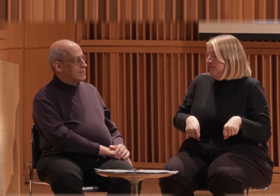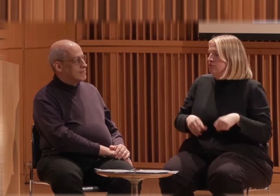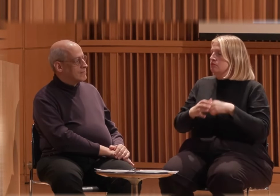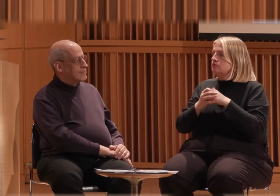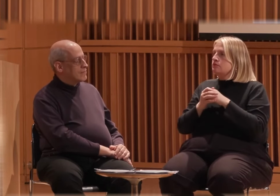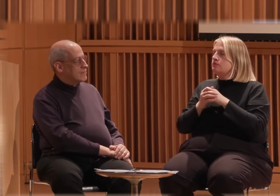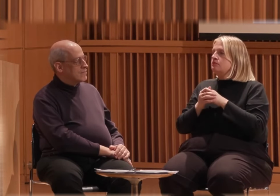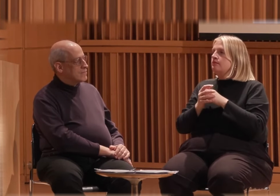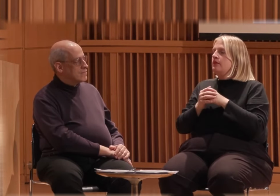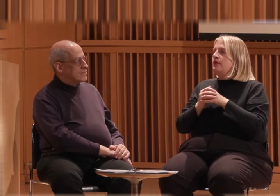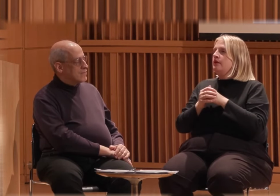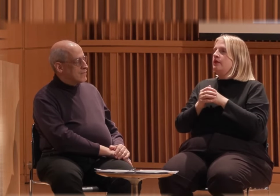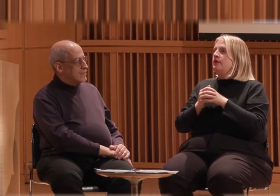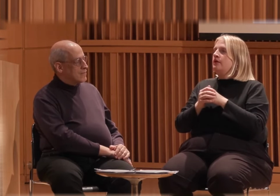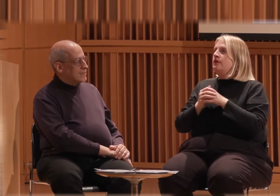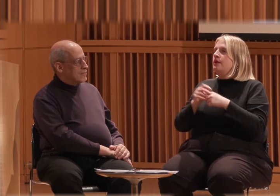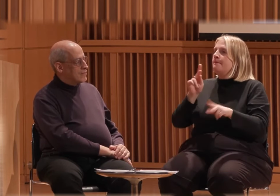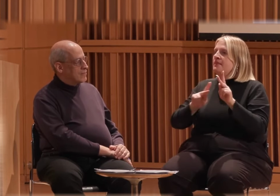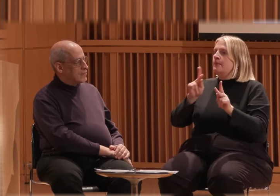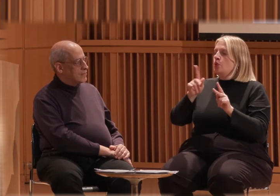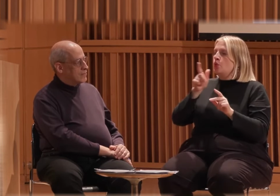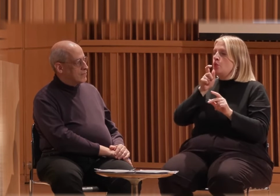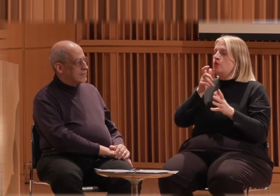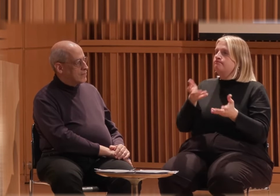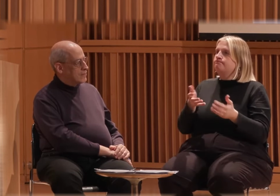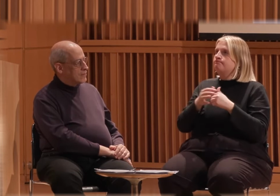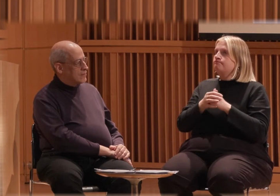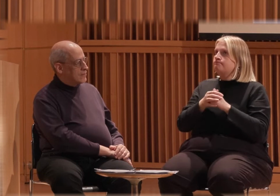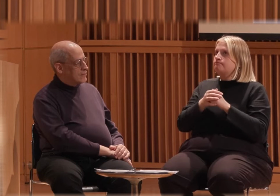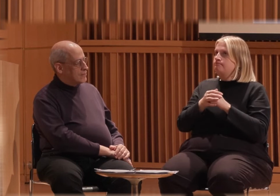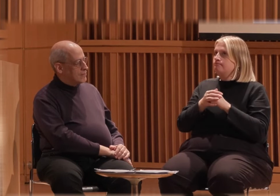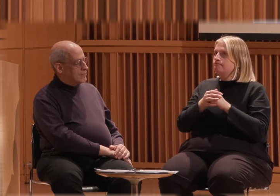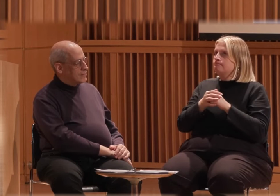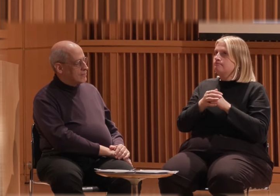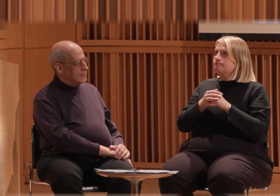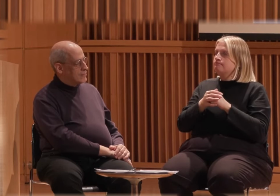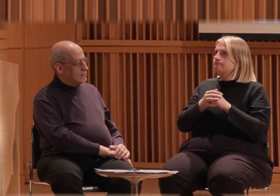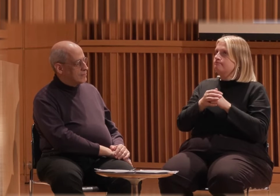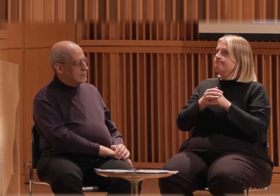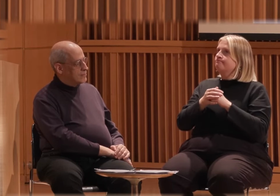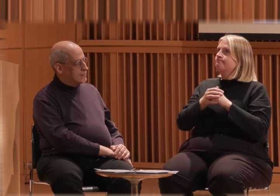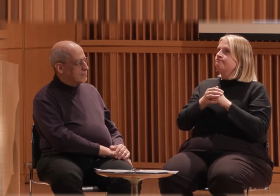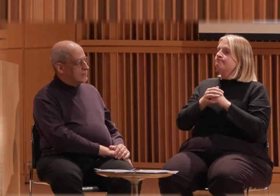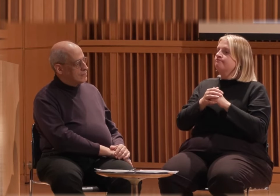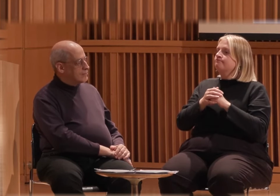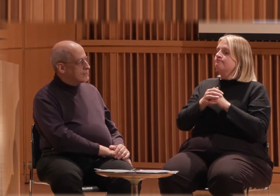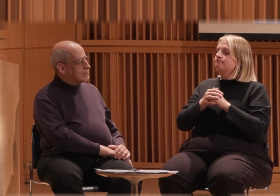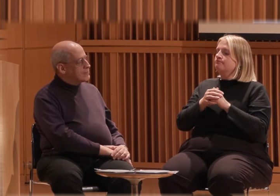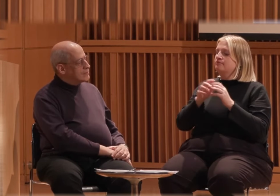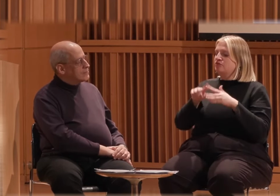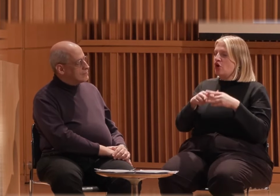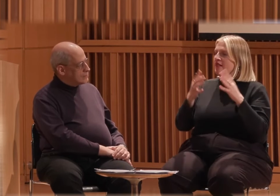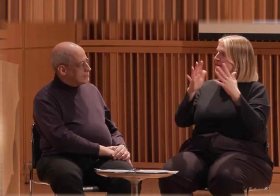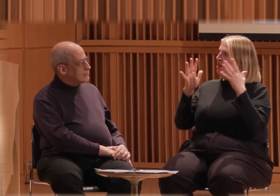Folks who, and the applause started as help, as thank yous